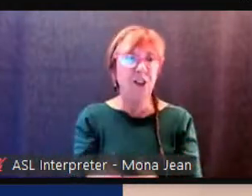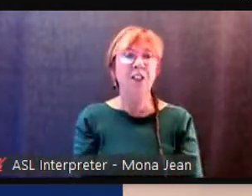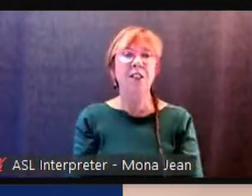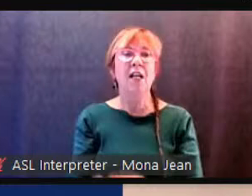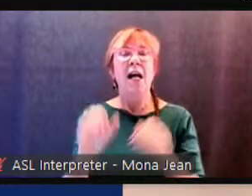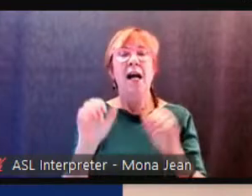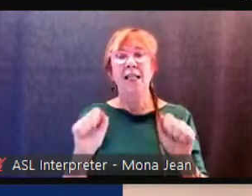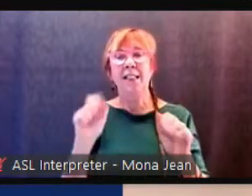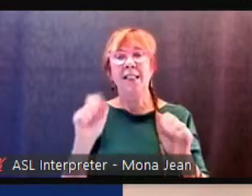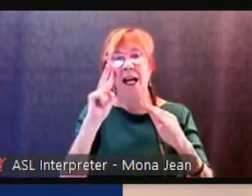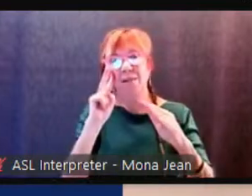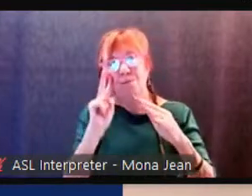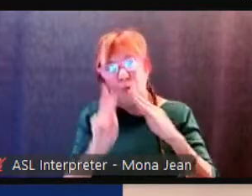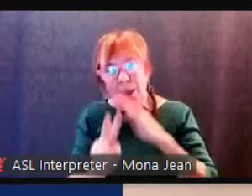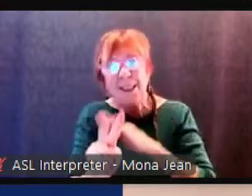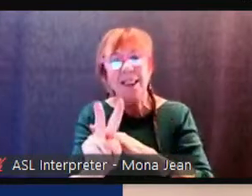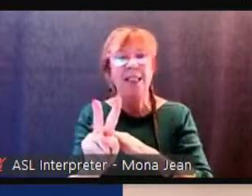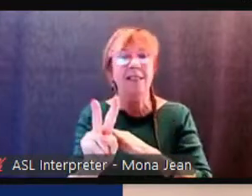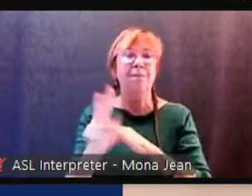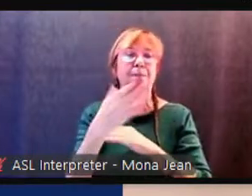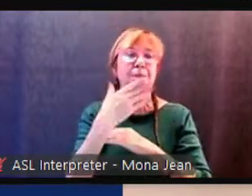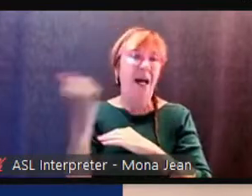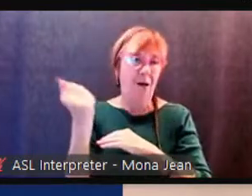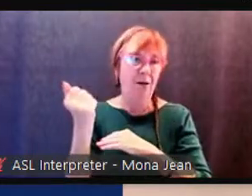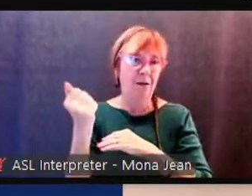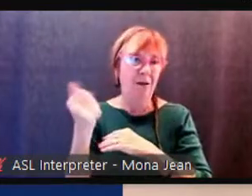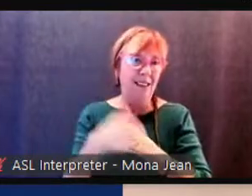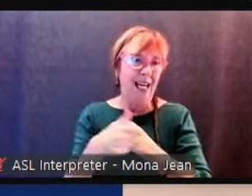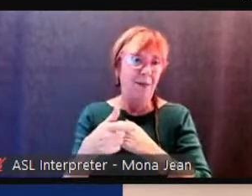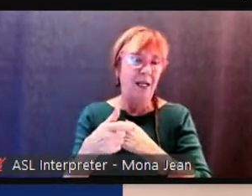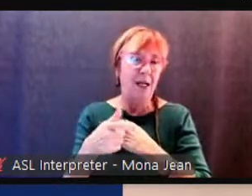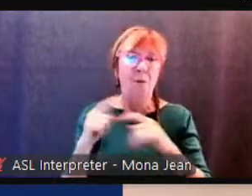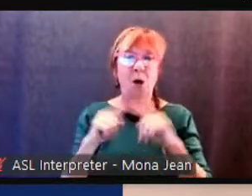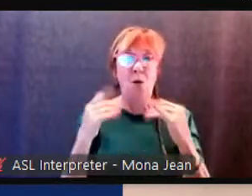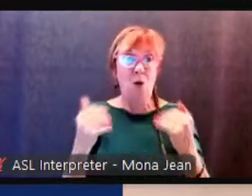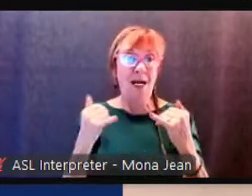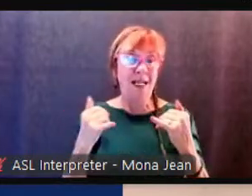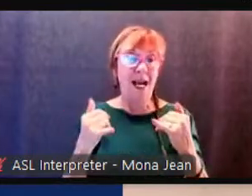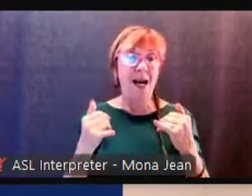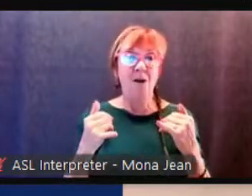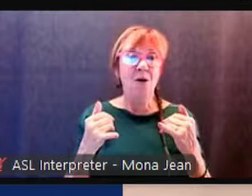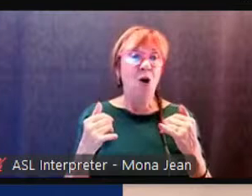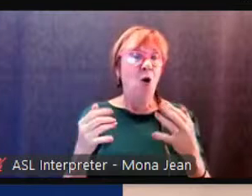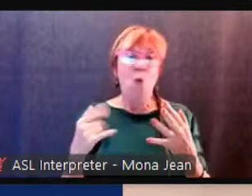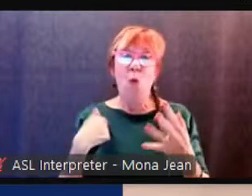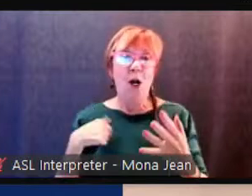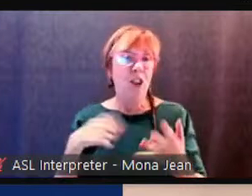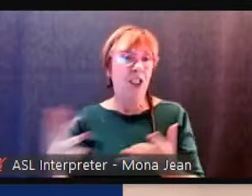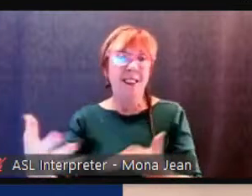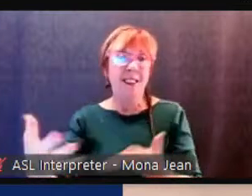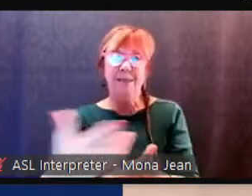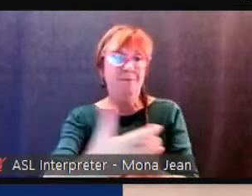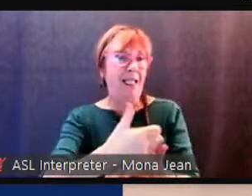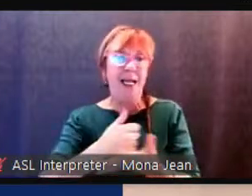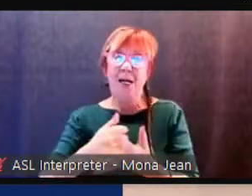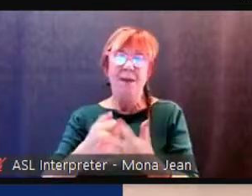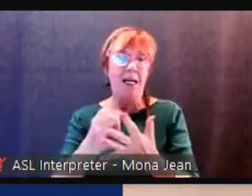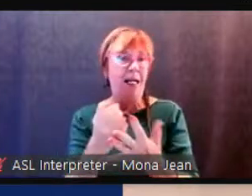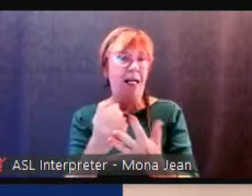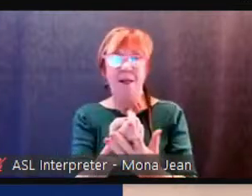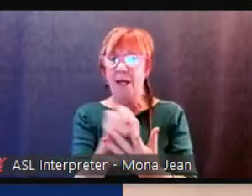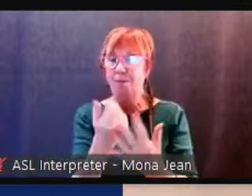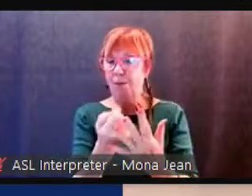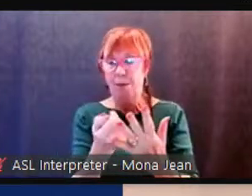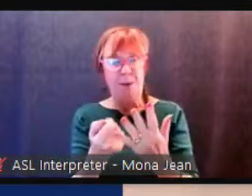predictive with timing. But right now, as we are getting them in, we're knocking them down as quickly as we